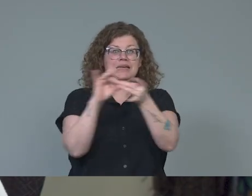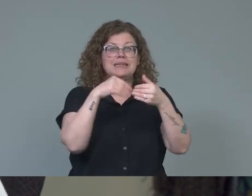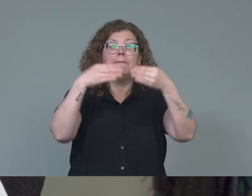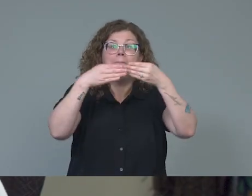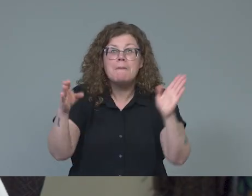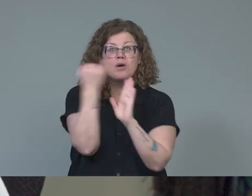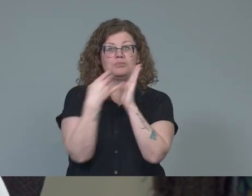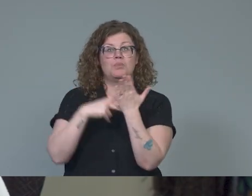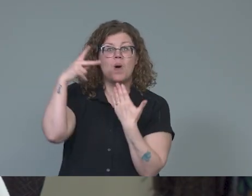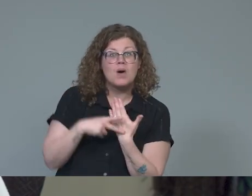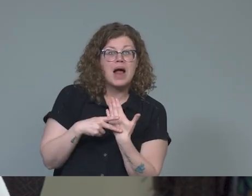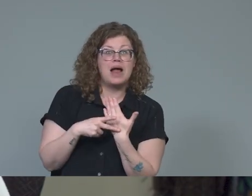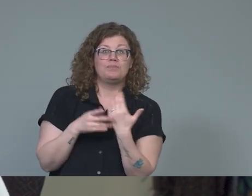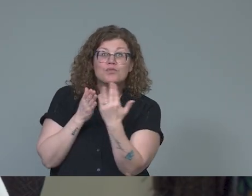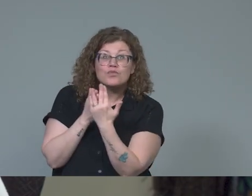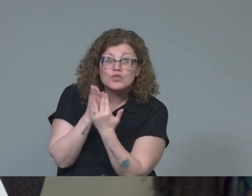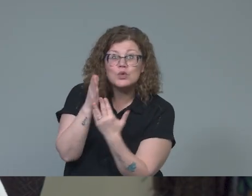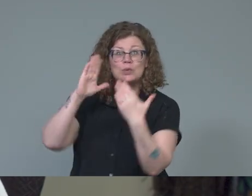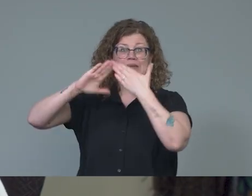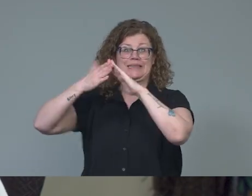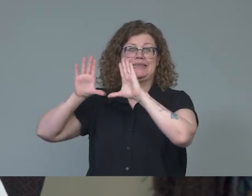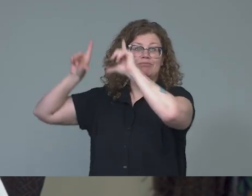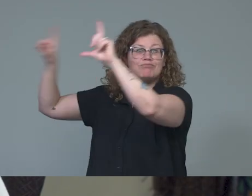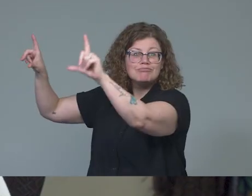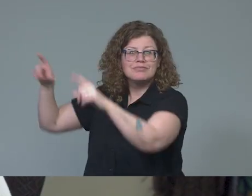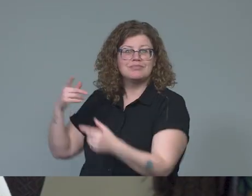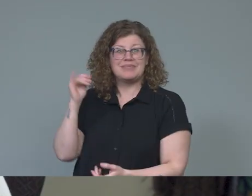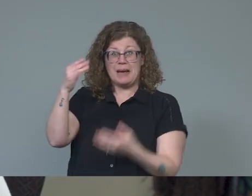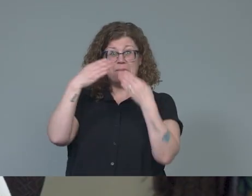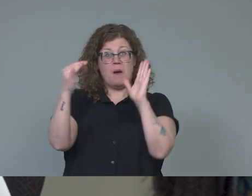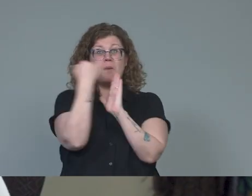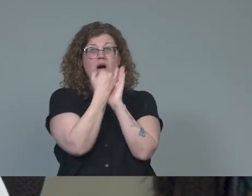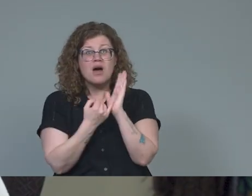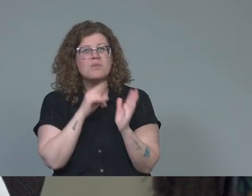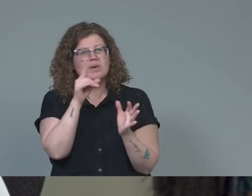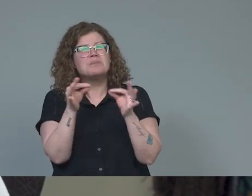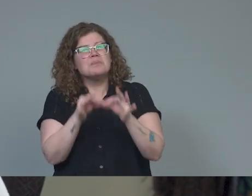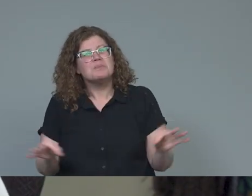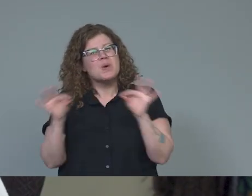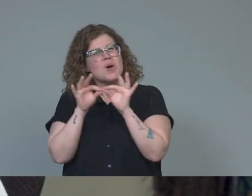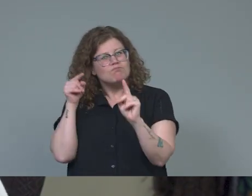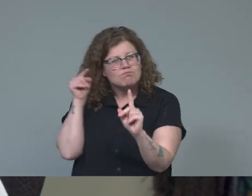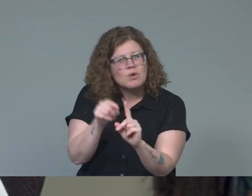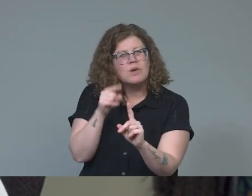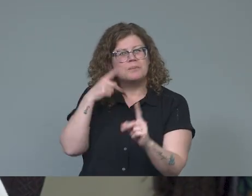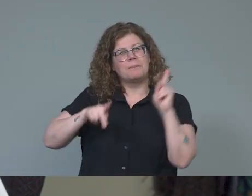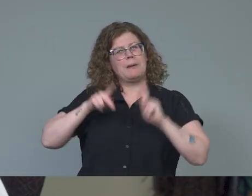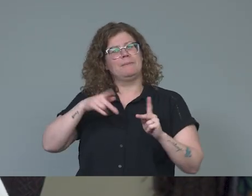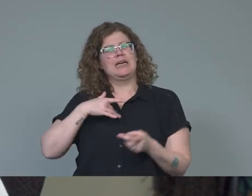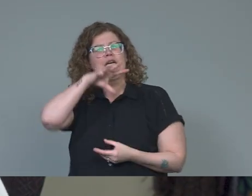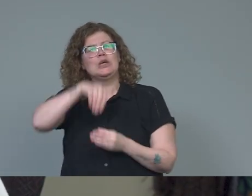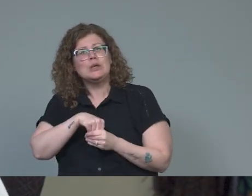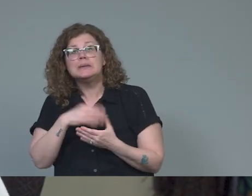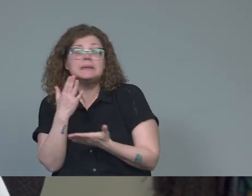your neighborhood or that's along your commute. And so I think it's really important for people to be able to see art throughout